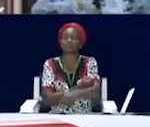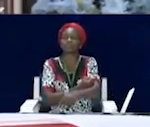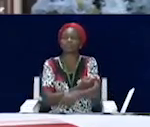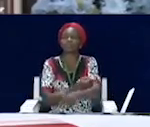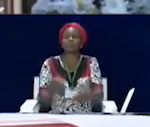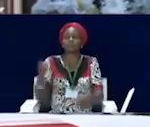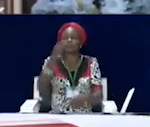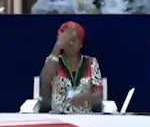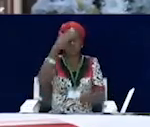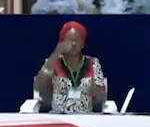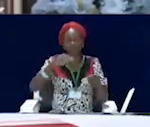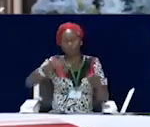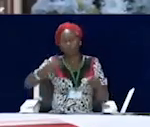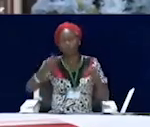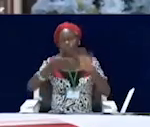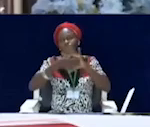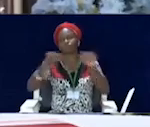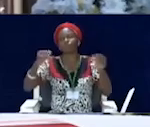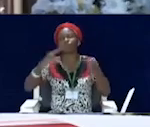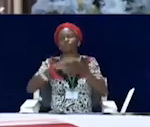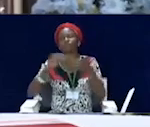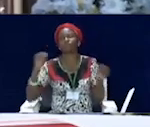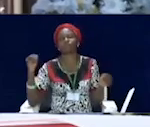the rest of the story.